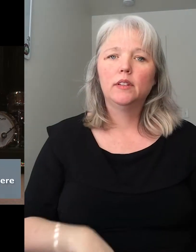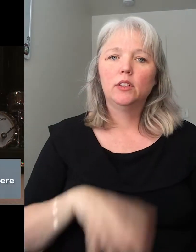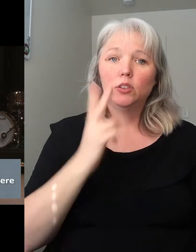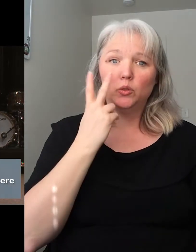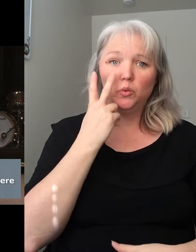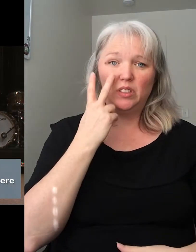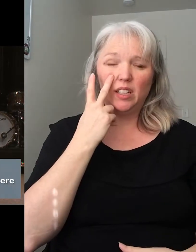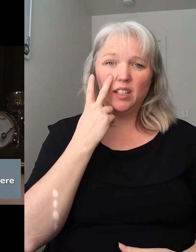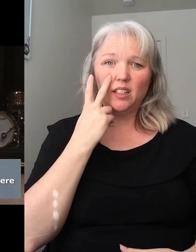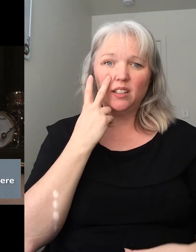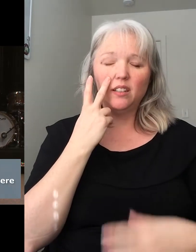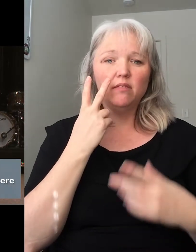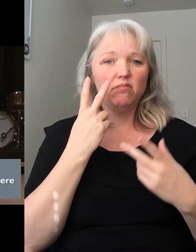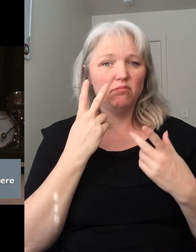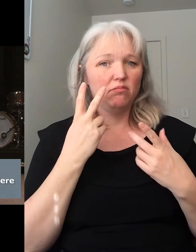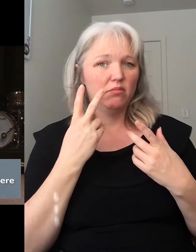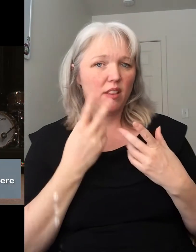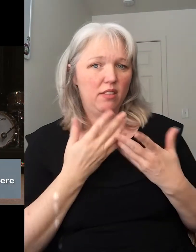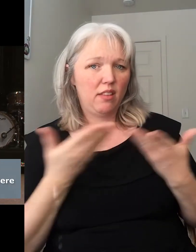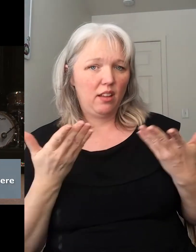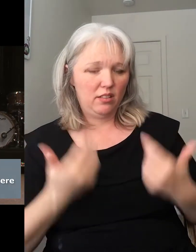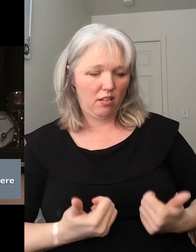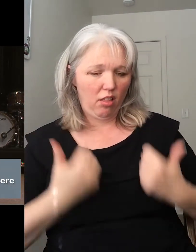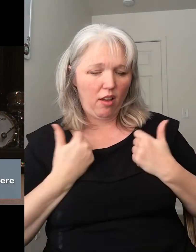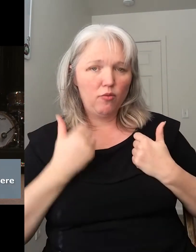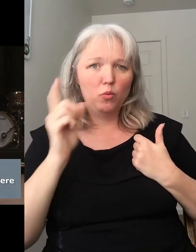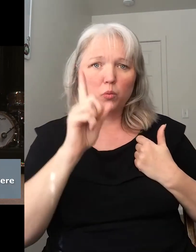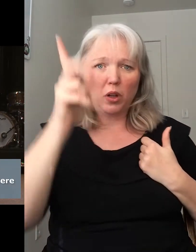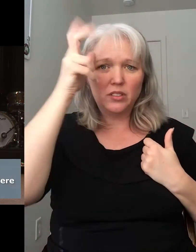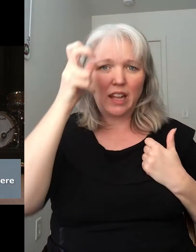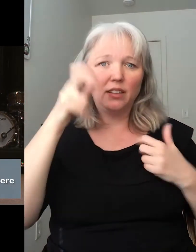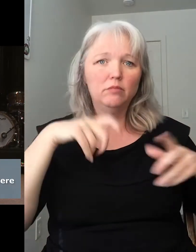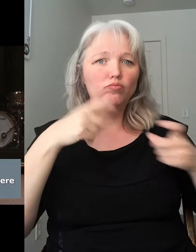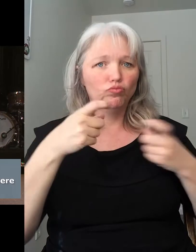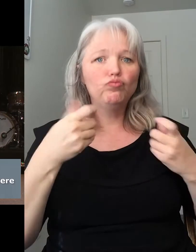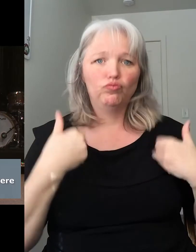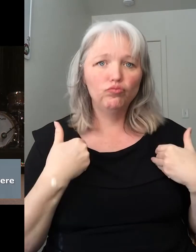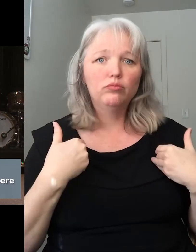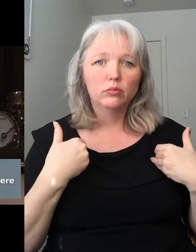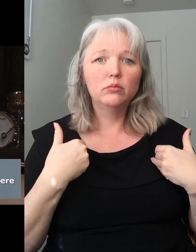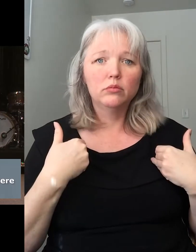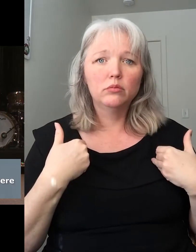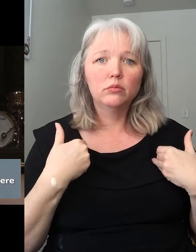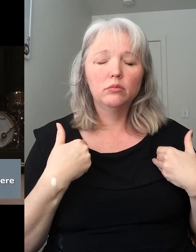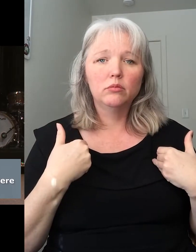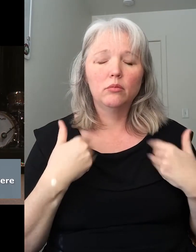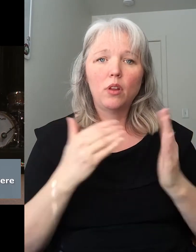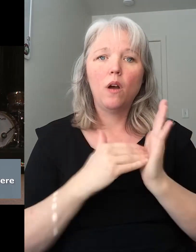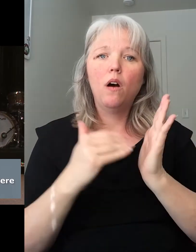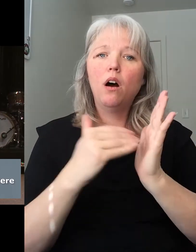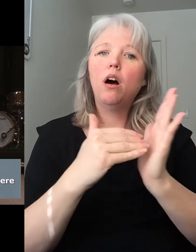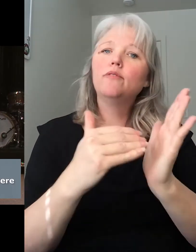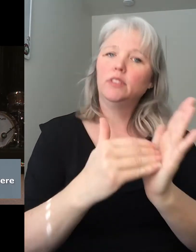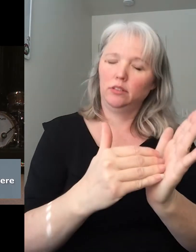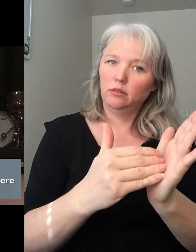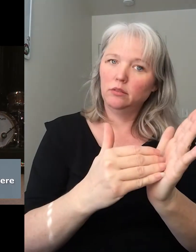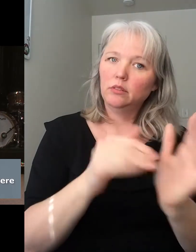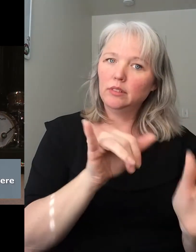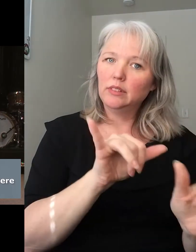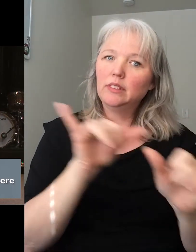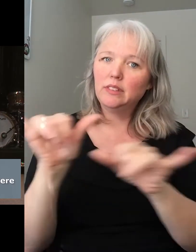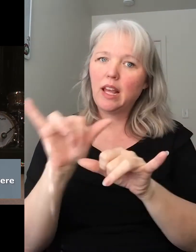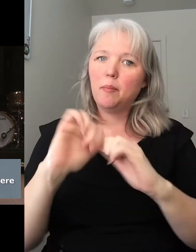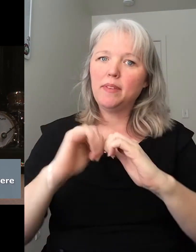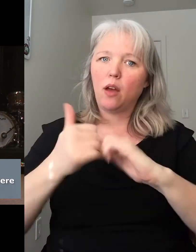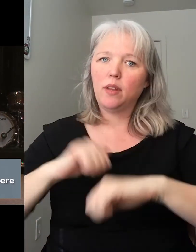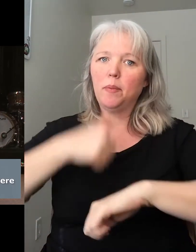You see, tearing down the places in our lives where Satan has control must often be in the same way